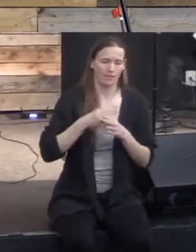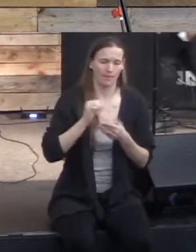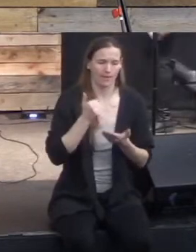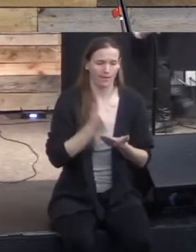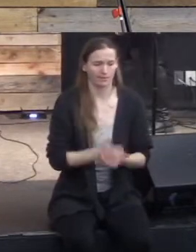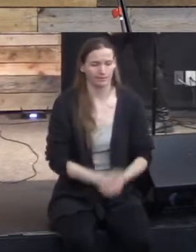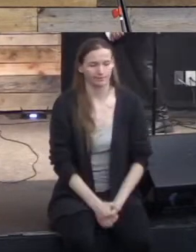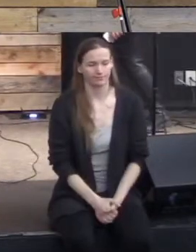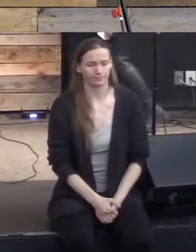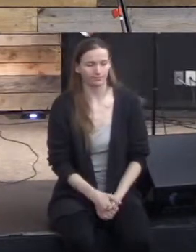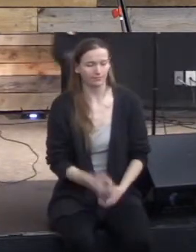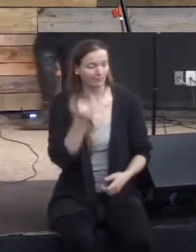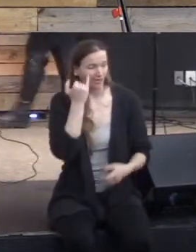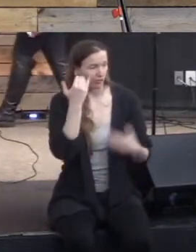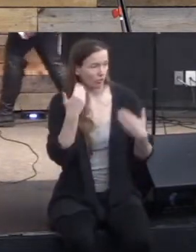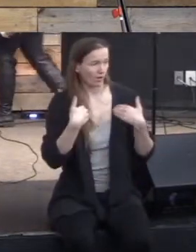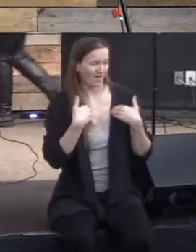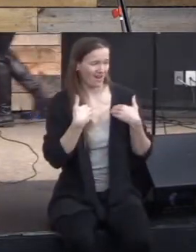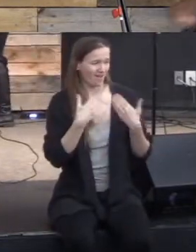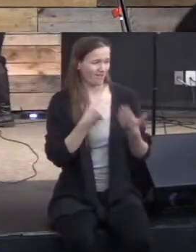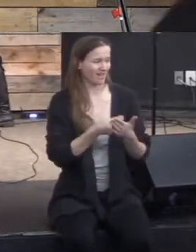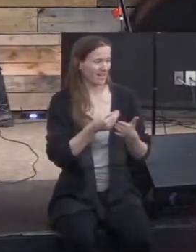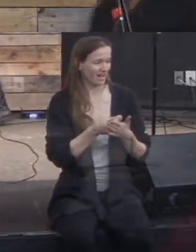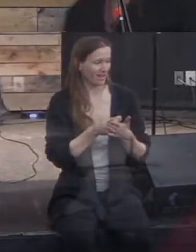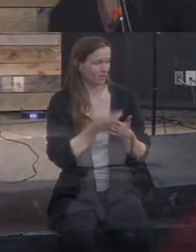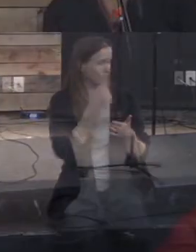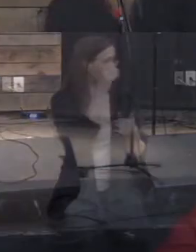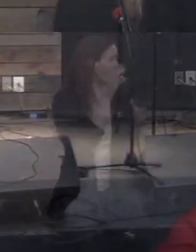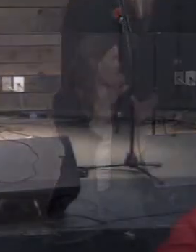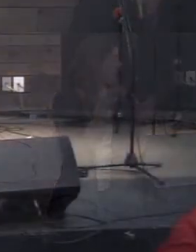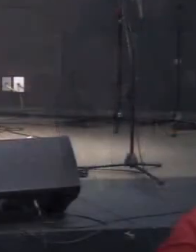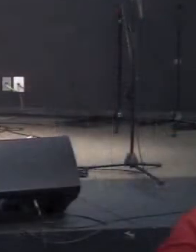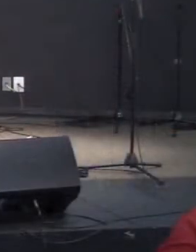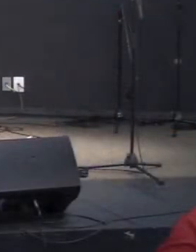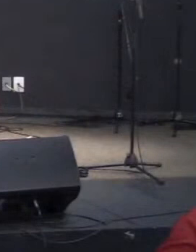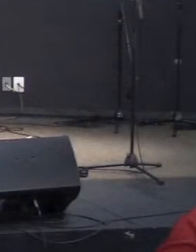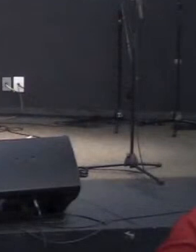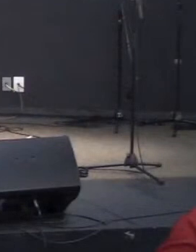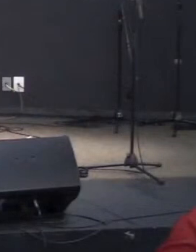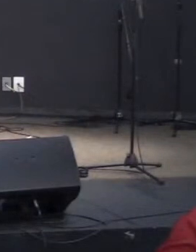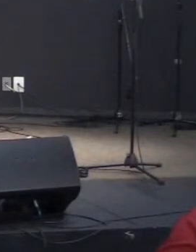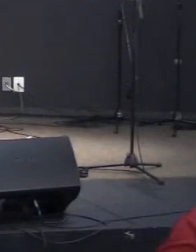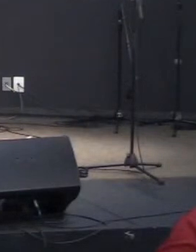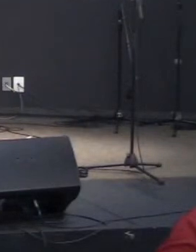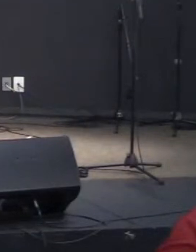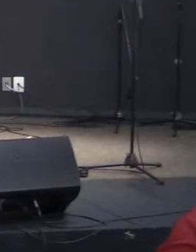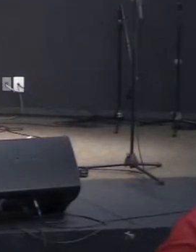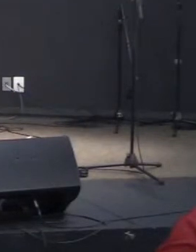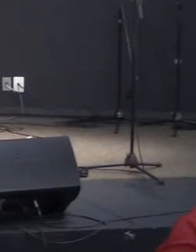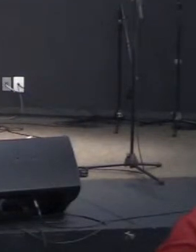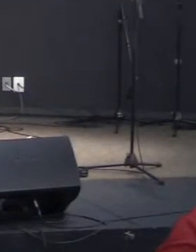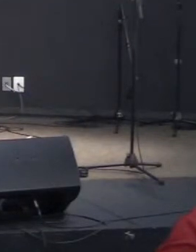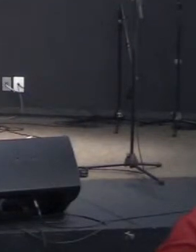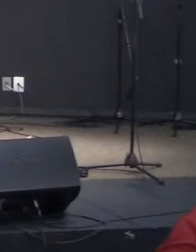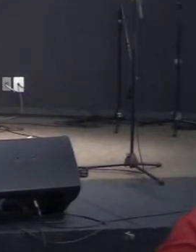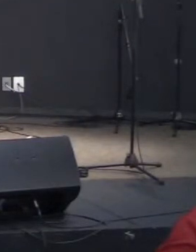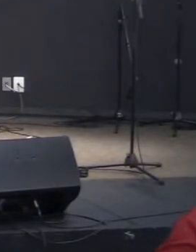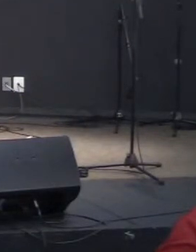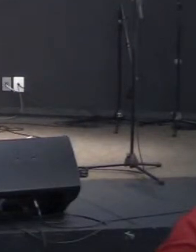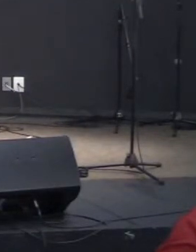have a physical contribution, there's a box over here next to the door, a black box. Put the contribution in there, or you can go online